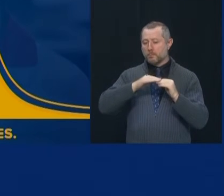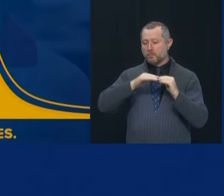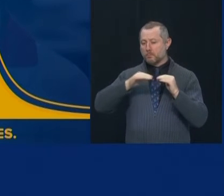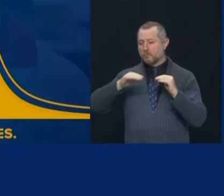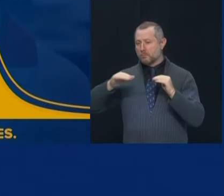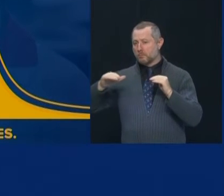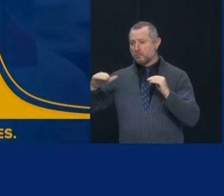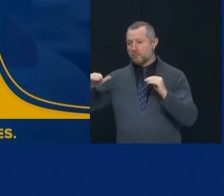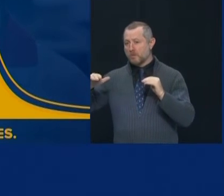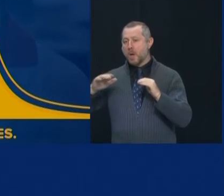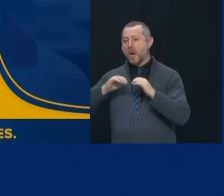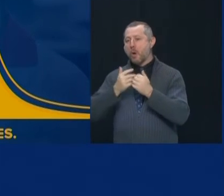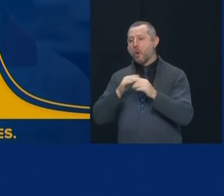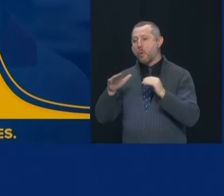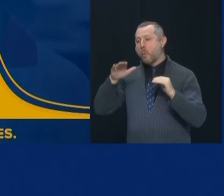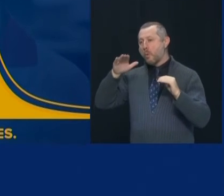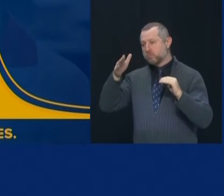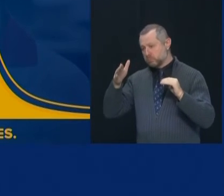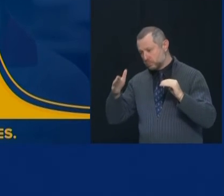the other side?